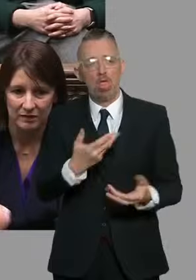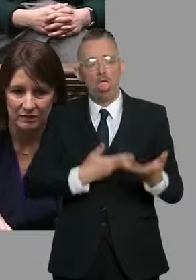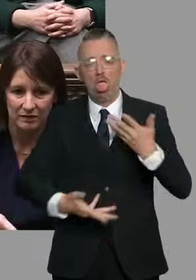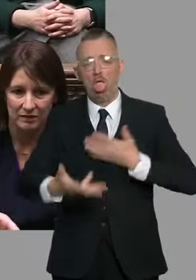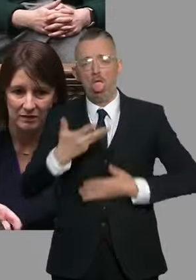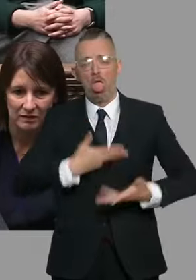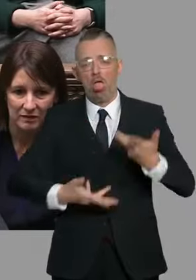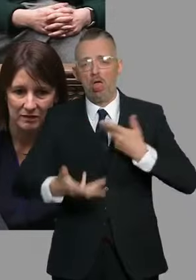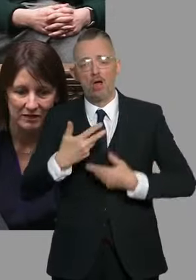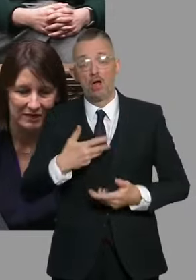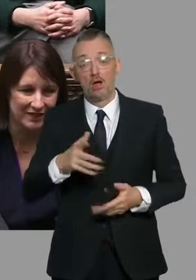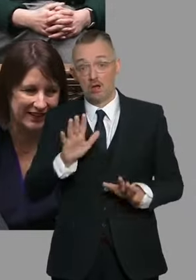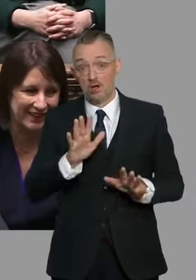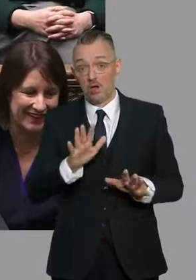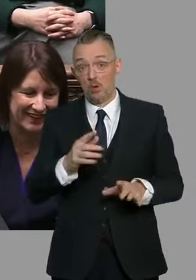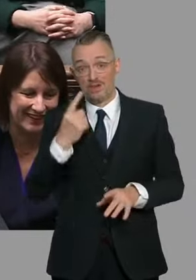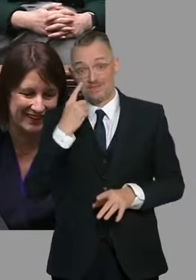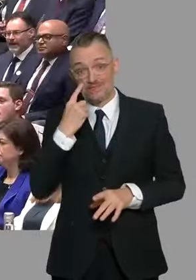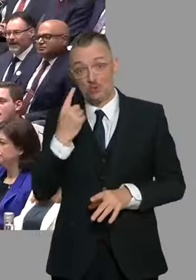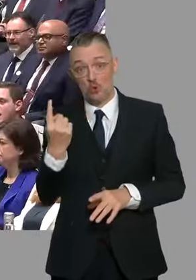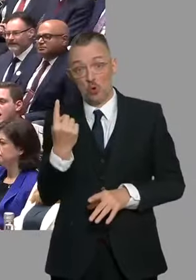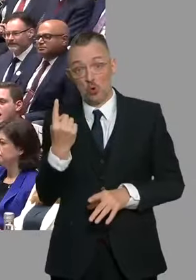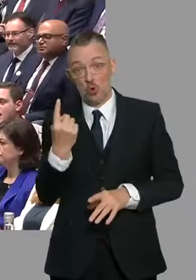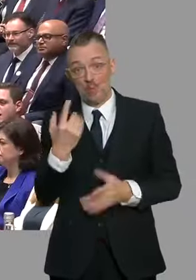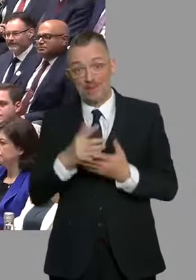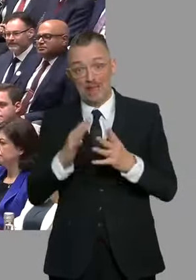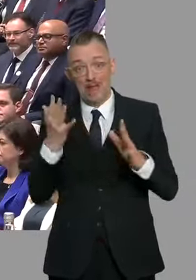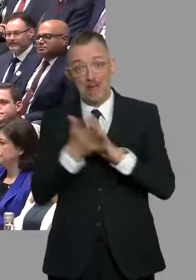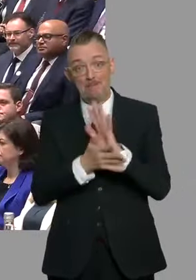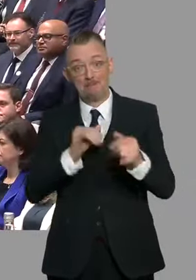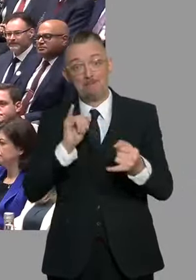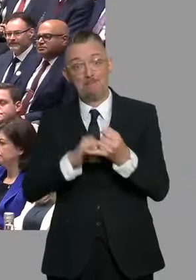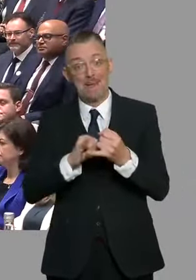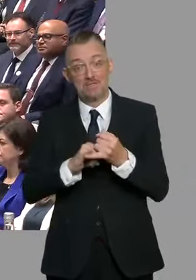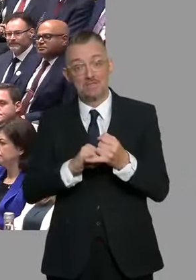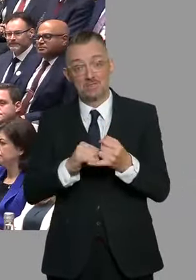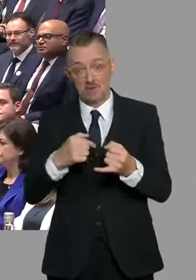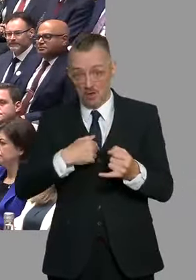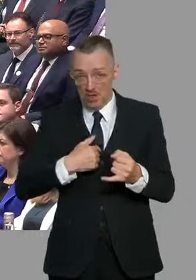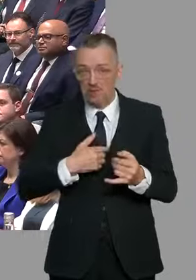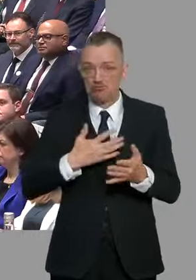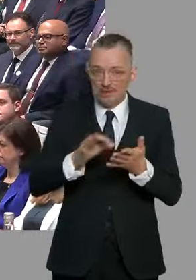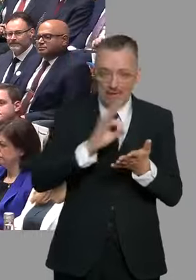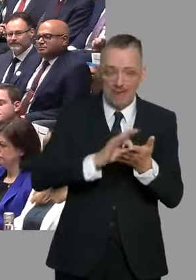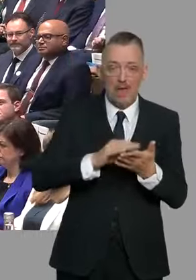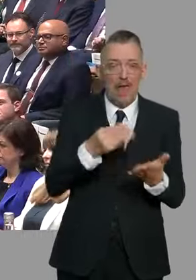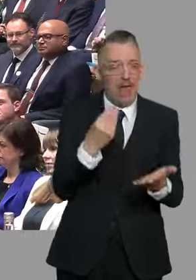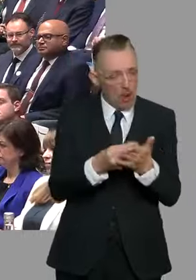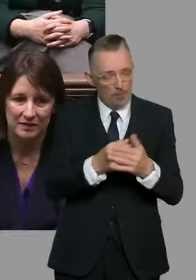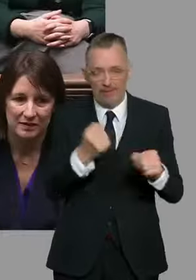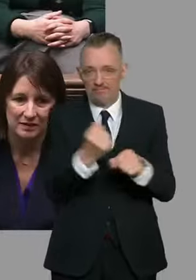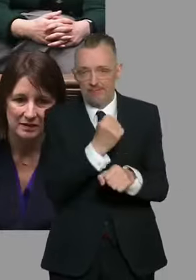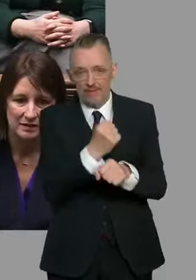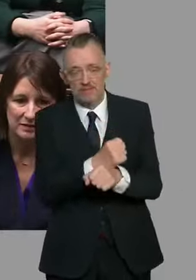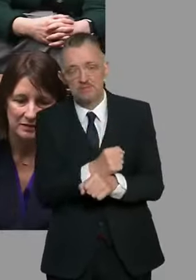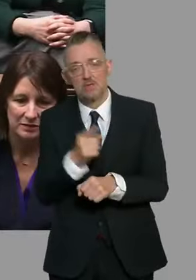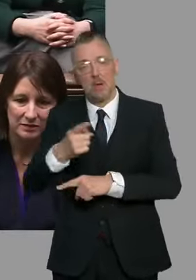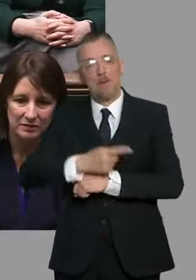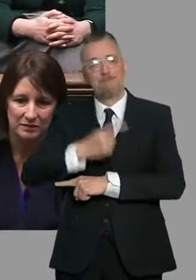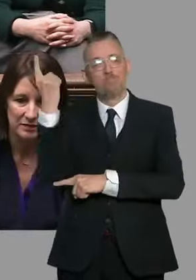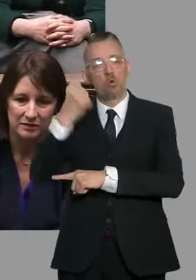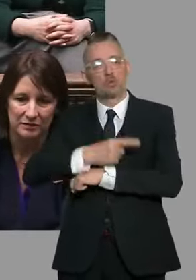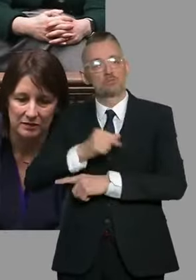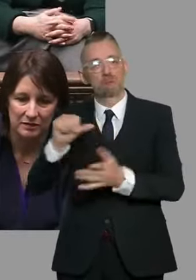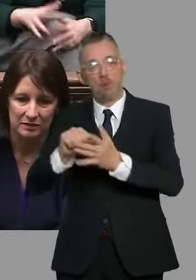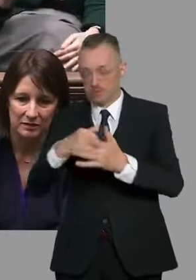mess that we are clearing up. We're fixing the economy, we're ending their open borders policy, we're taking down the waiting list. That's what people